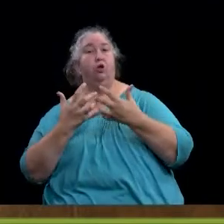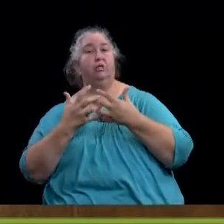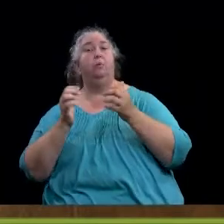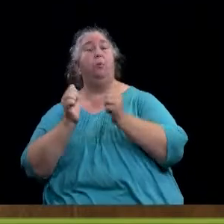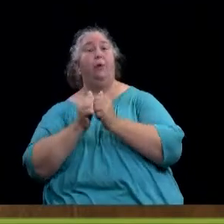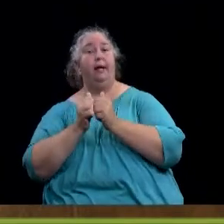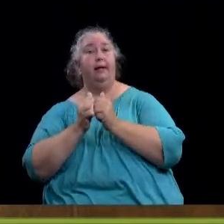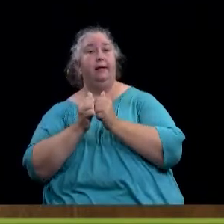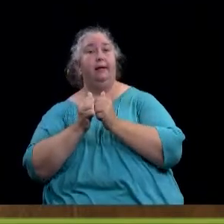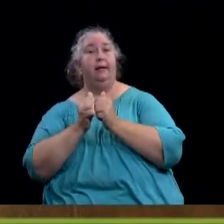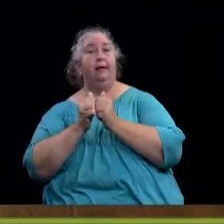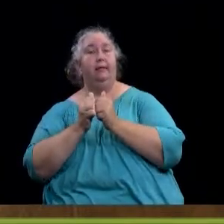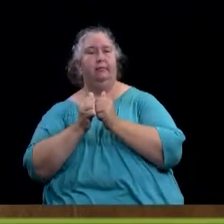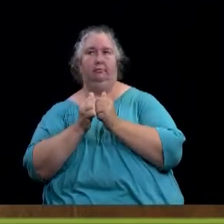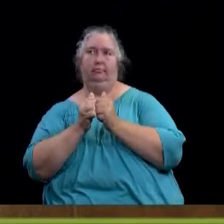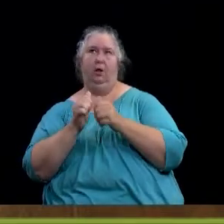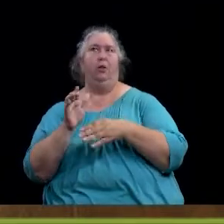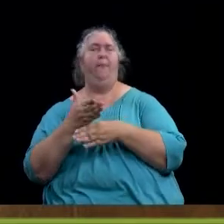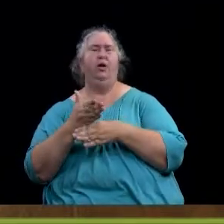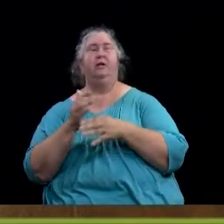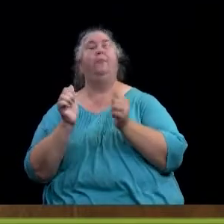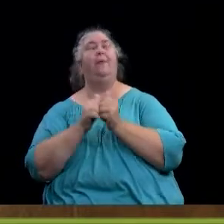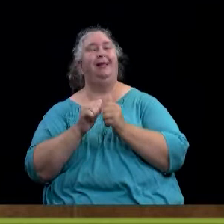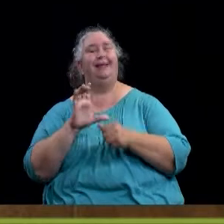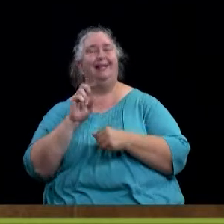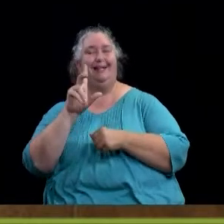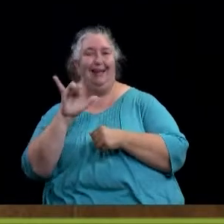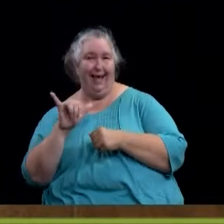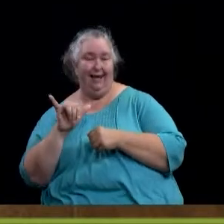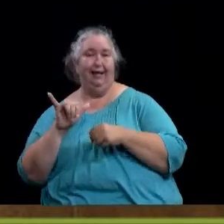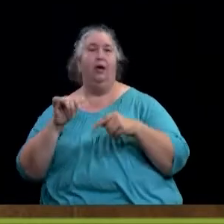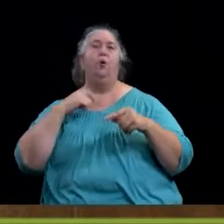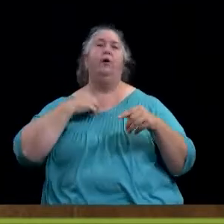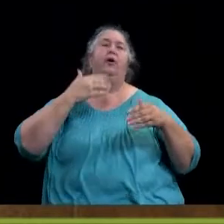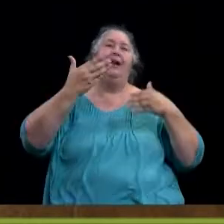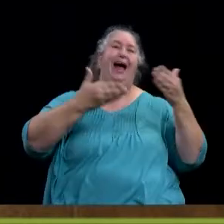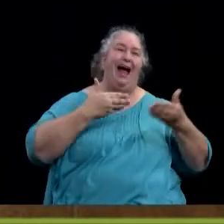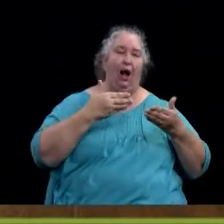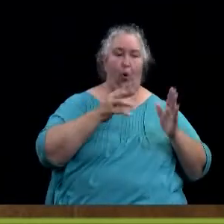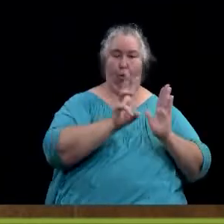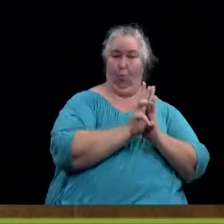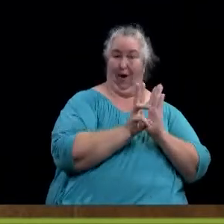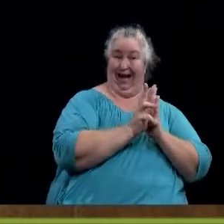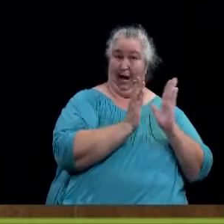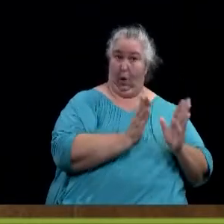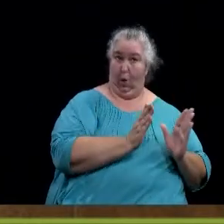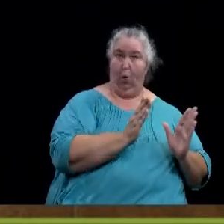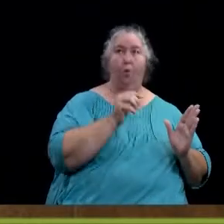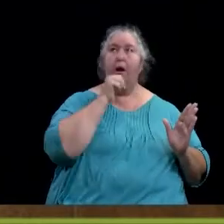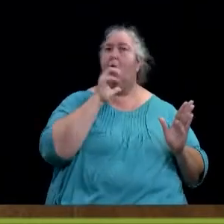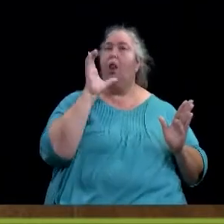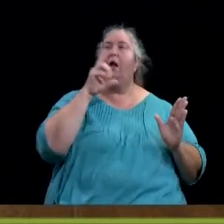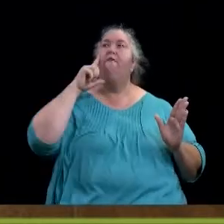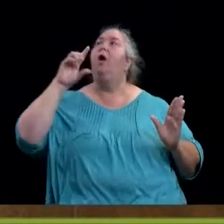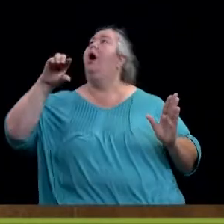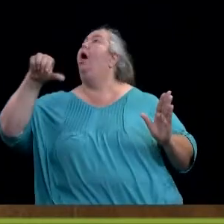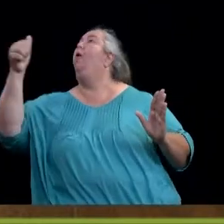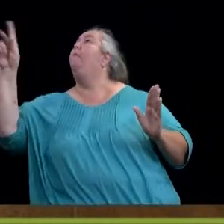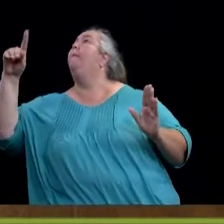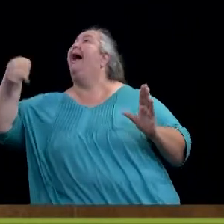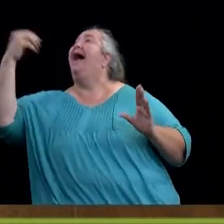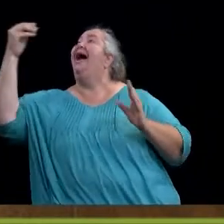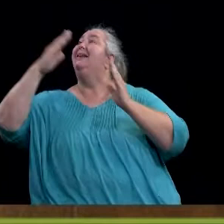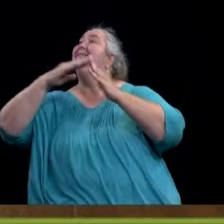that are going to hire Wacoans and not strictly seek to bring people from out of town to work here. And so when you look at the fact that we have so many Wacoans